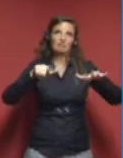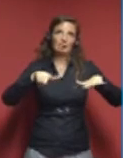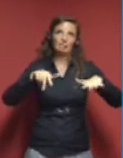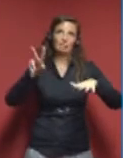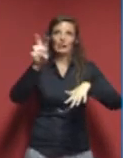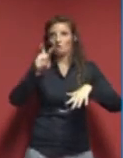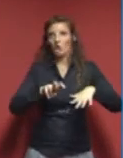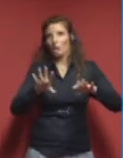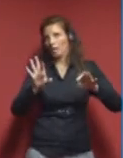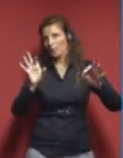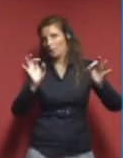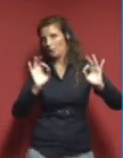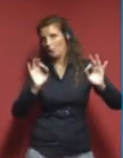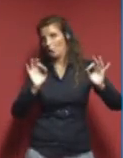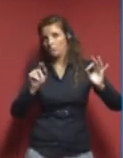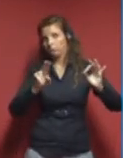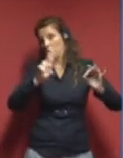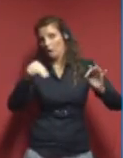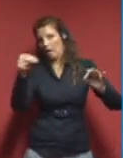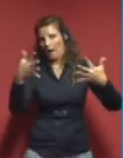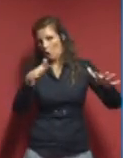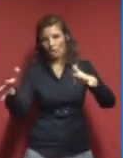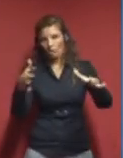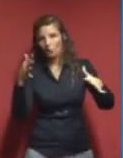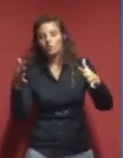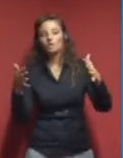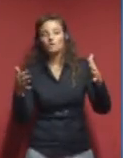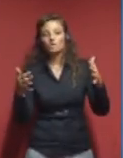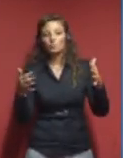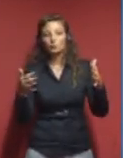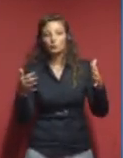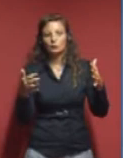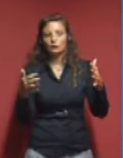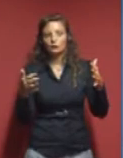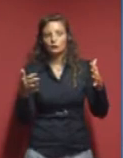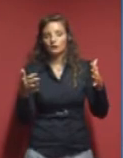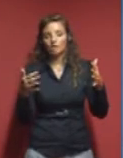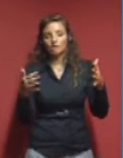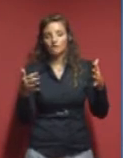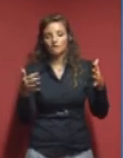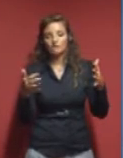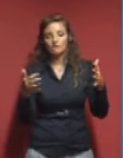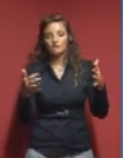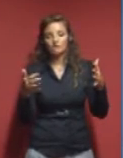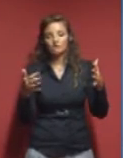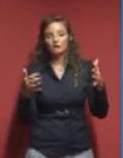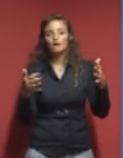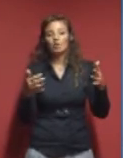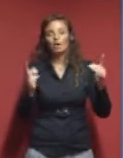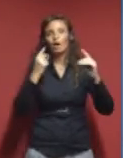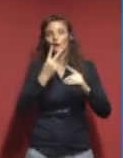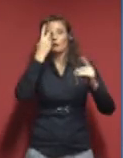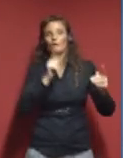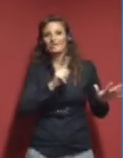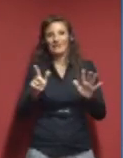same because in Europe everything is a little bit more expensive in that regard. 2 weeks later, you get a pile of